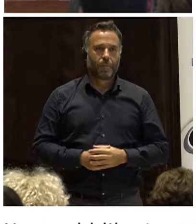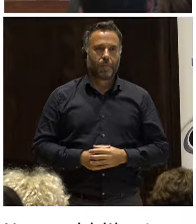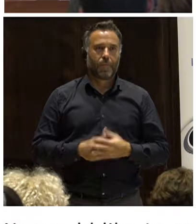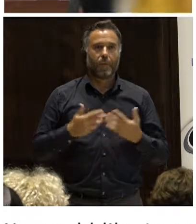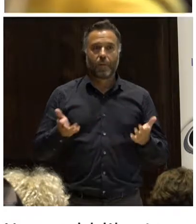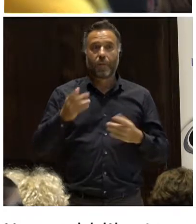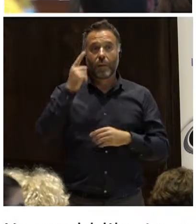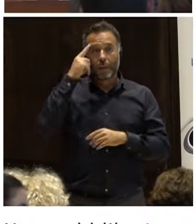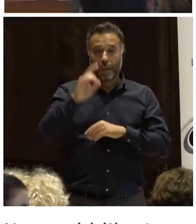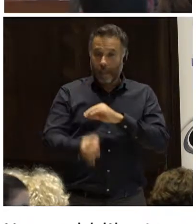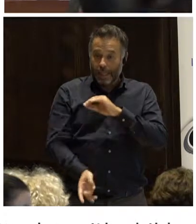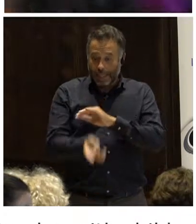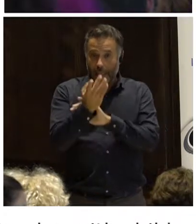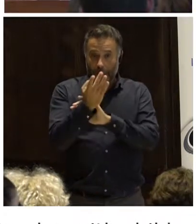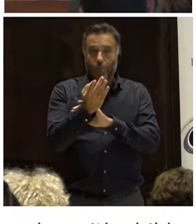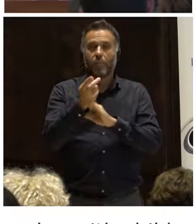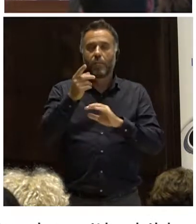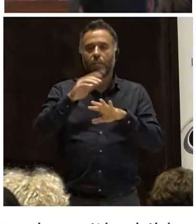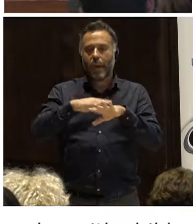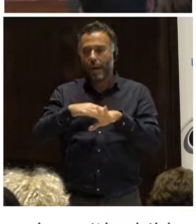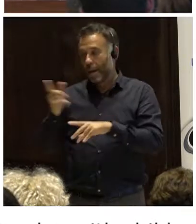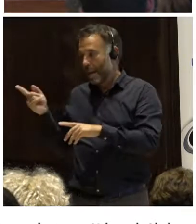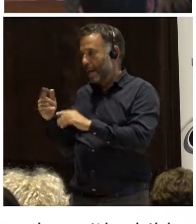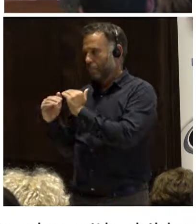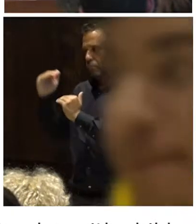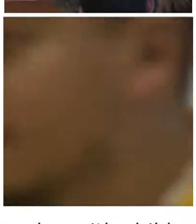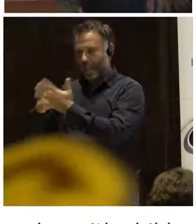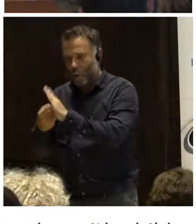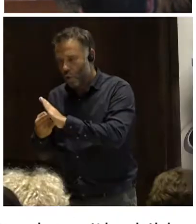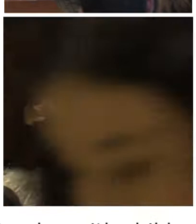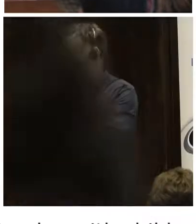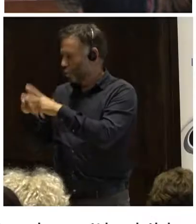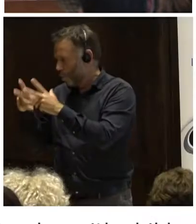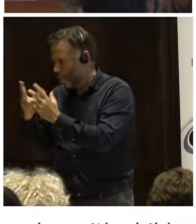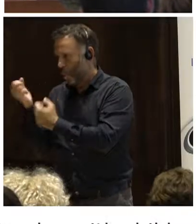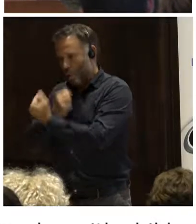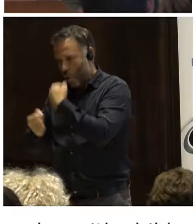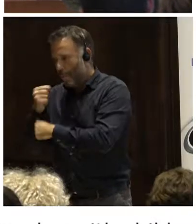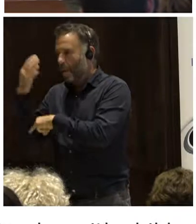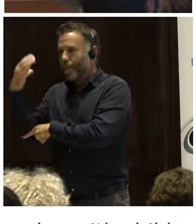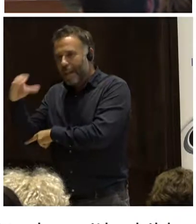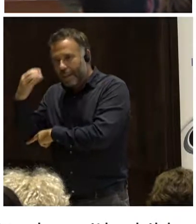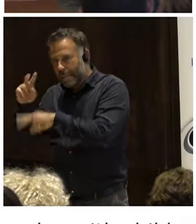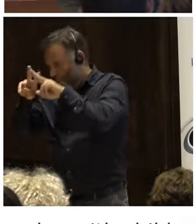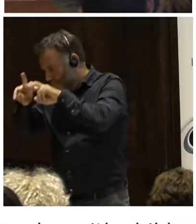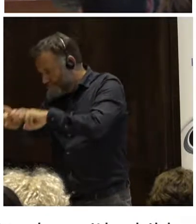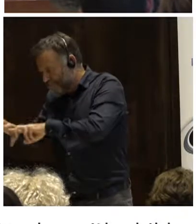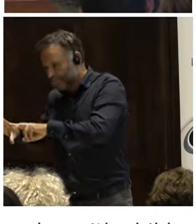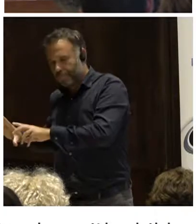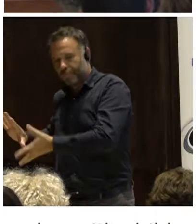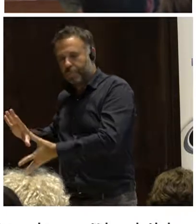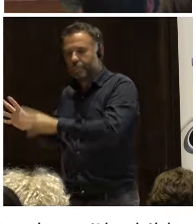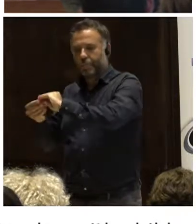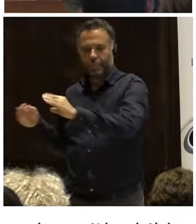Our flow chart was, according to us, incontrovertible because it was so logic. Play has been recognized as